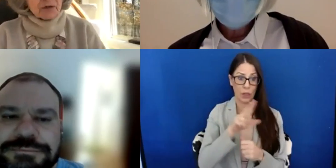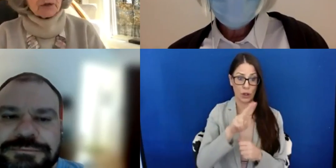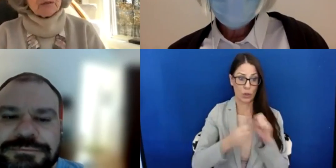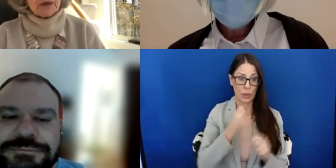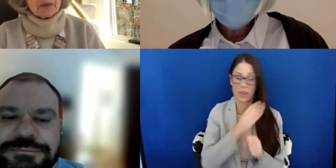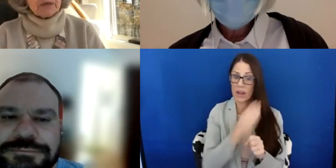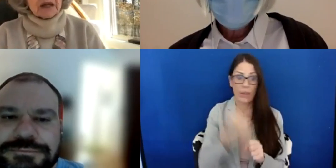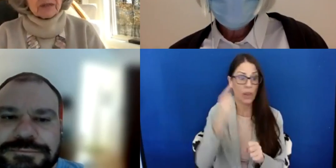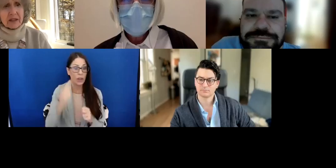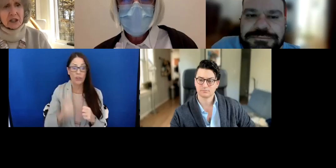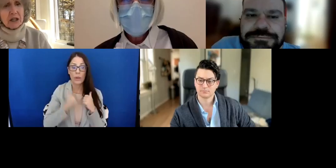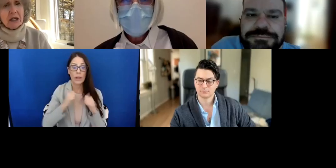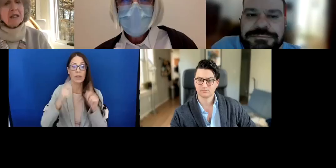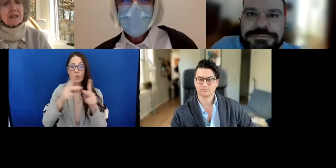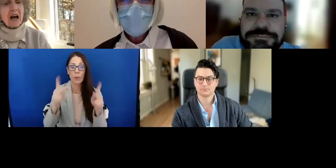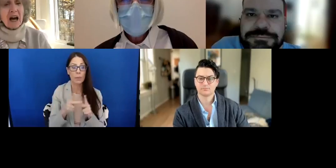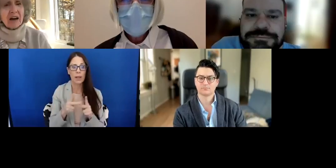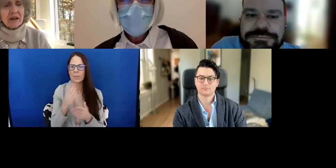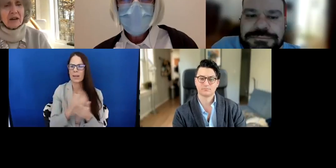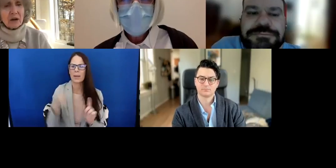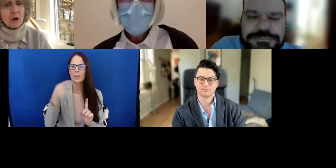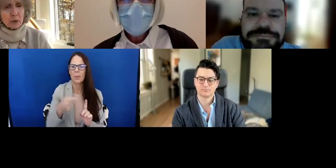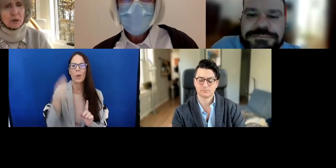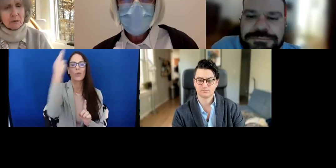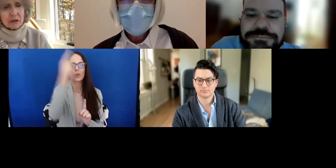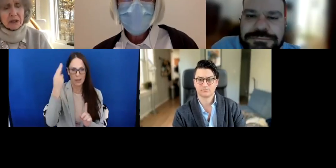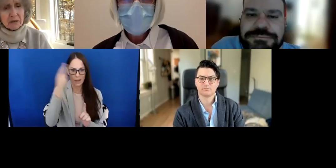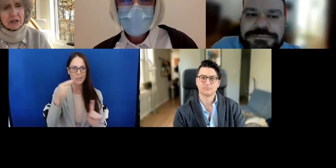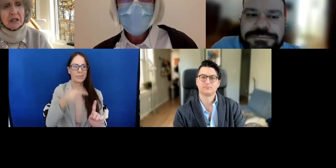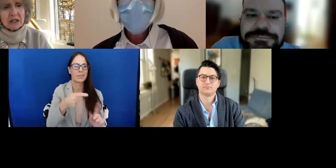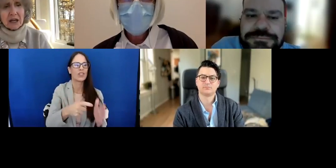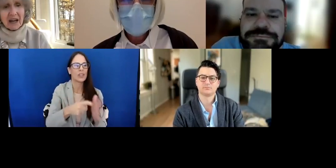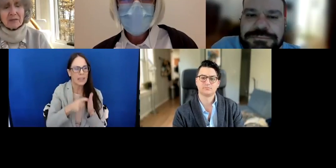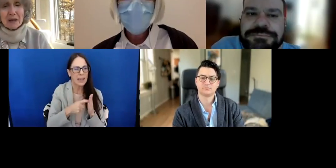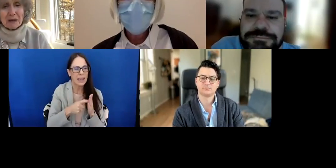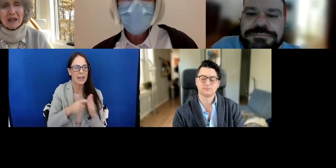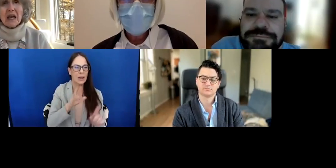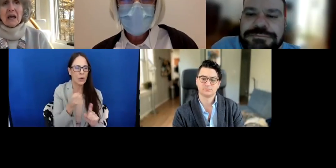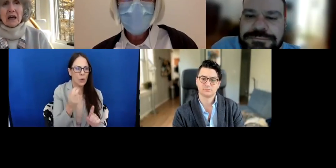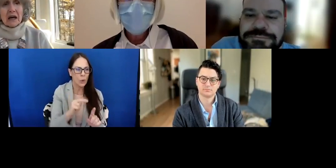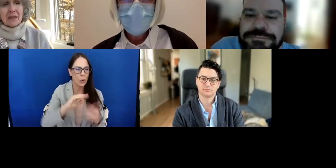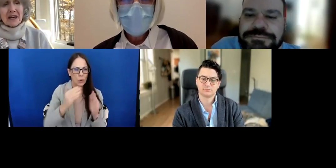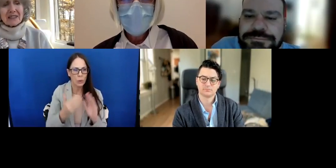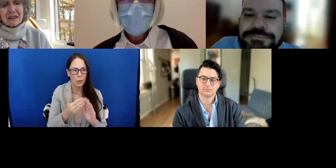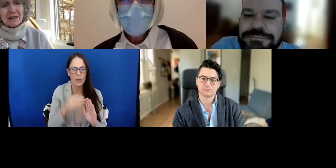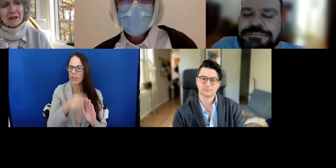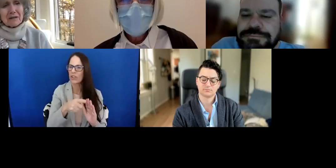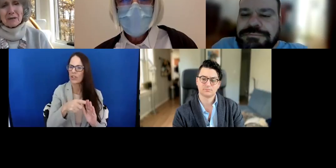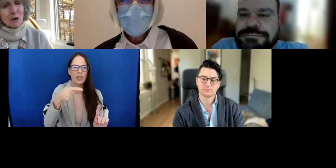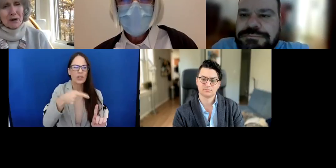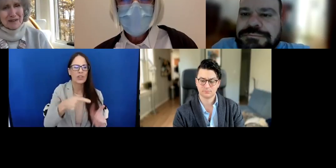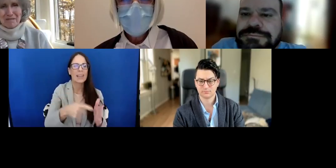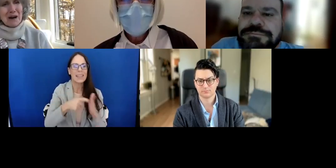but at a certain point we realized that she needed to have her own community. She needed to have people, uh, that, uh,